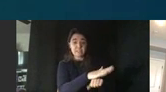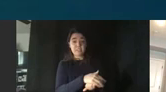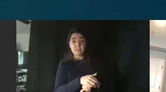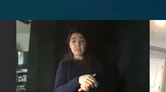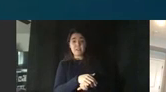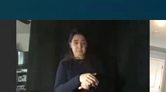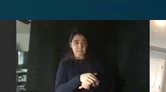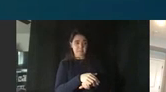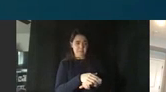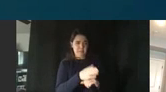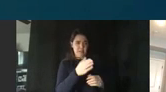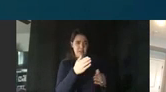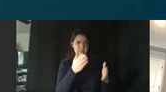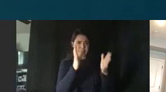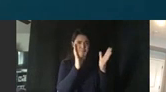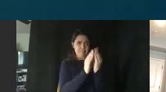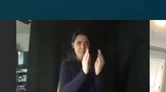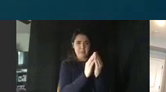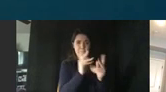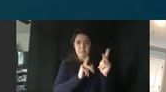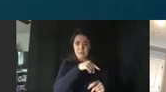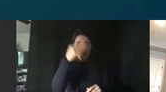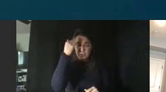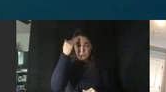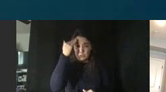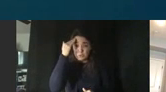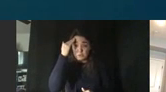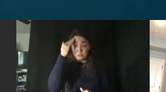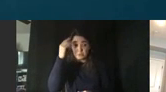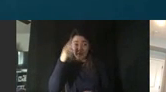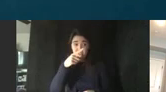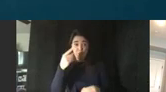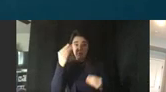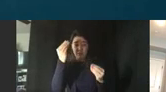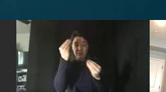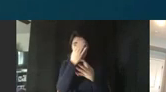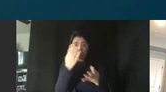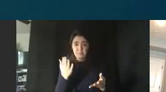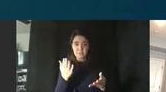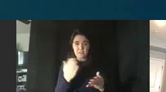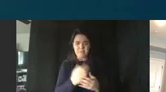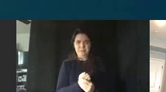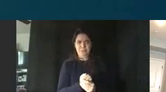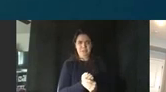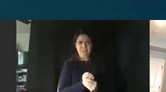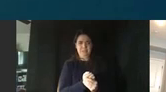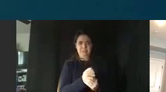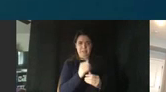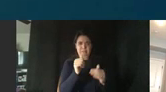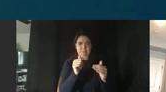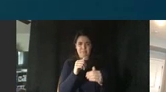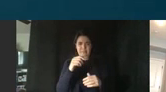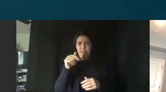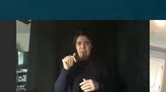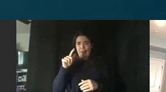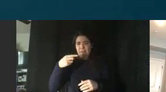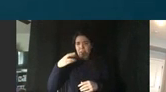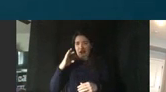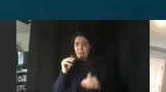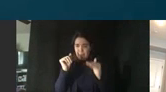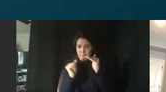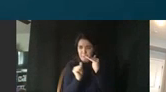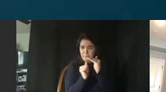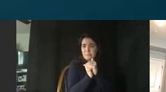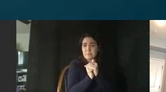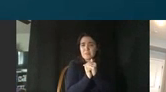knew. And they've said that she is a closet Al-Qaeda who has infiltrated the church,